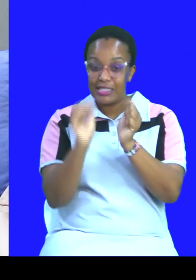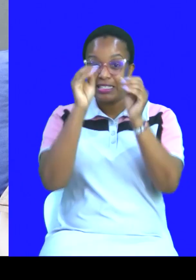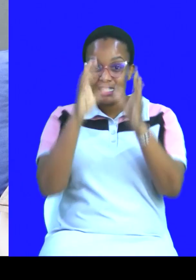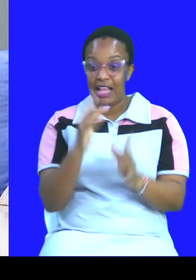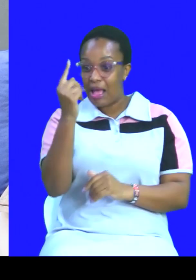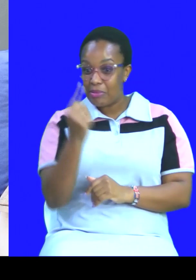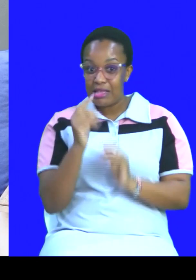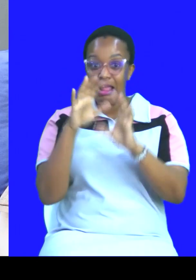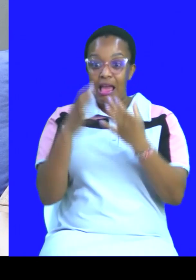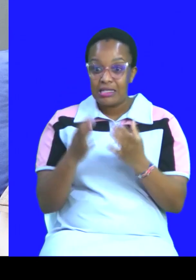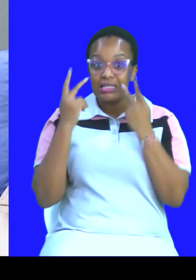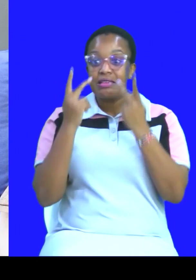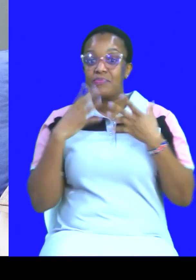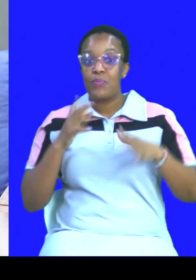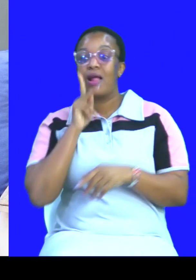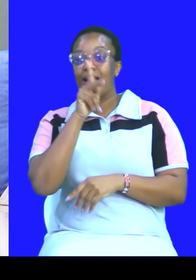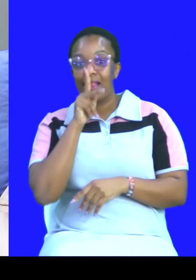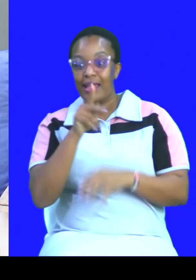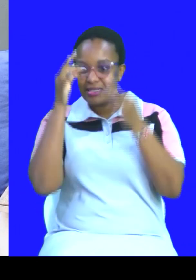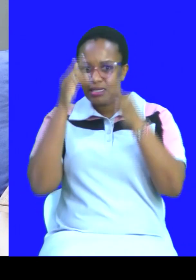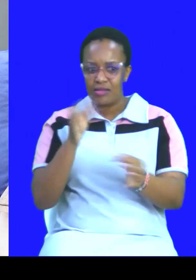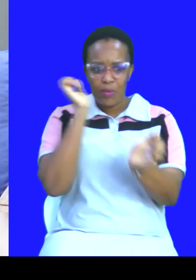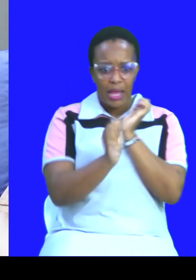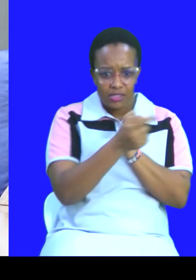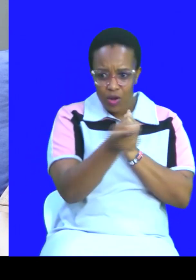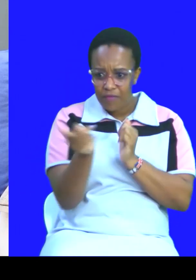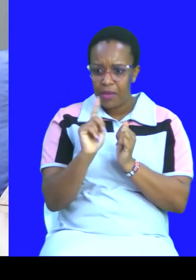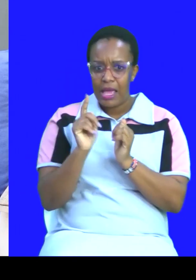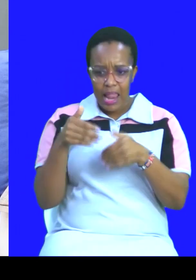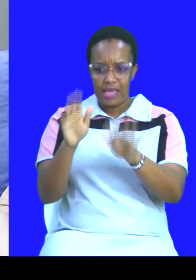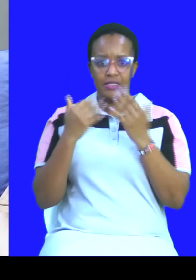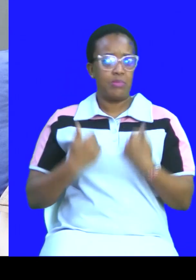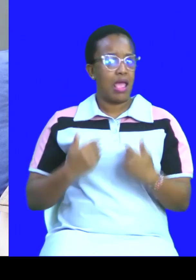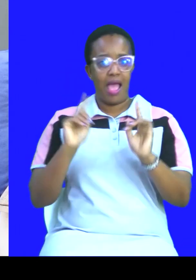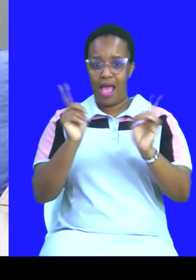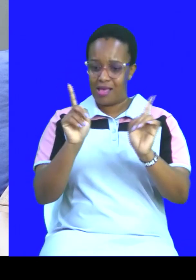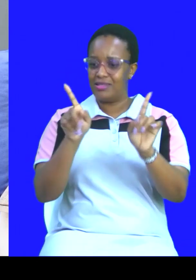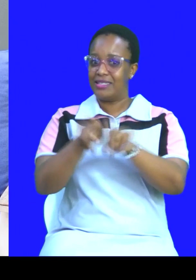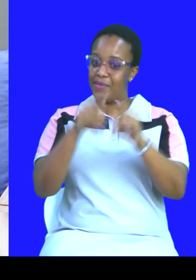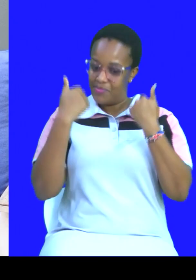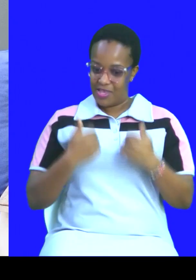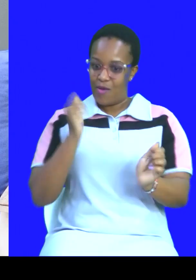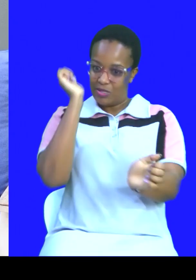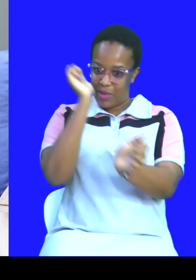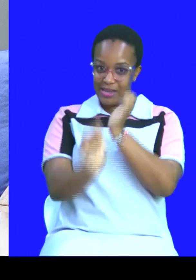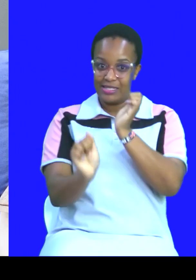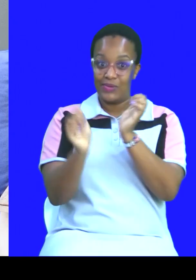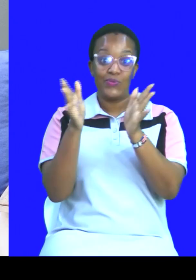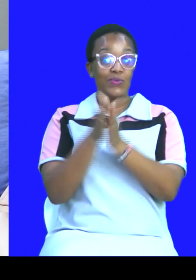finding like everyone is making noise, so he decides to punish all of you. So I was also punished